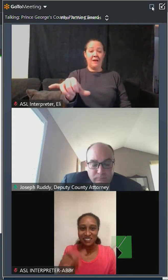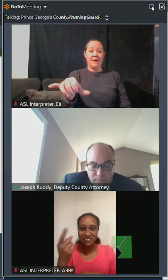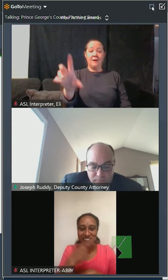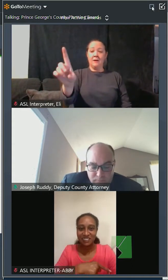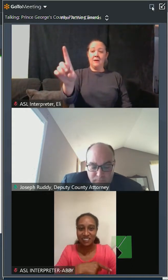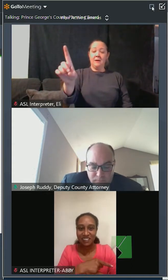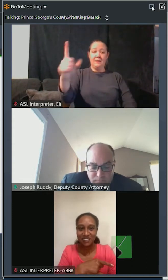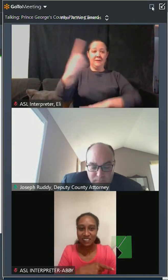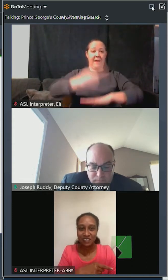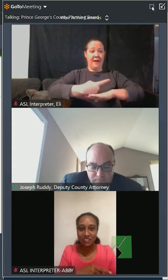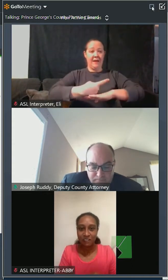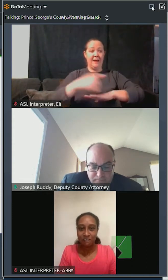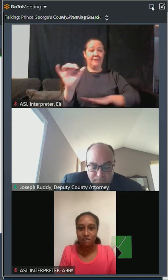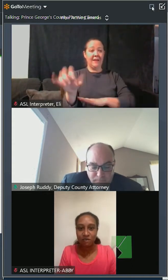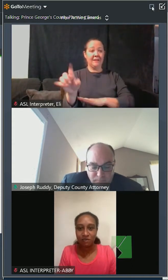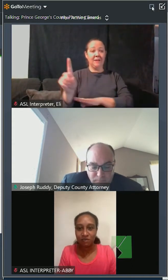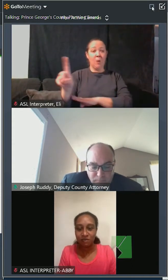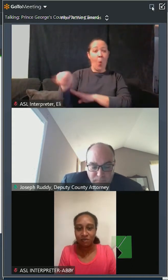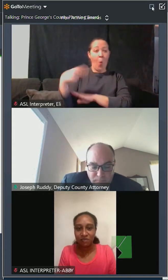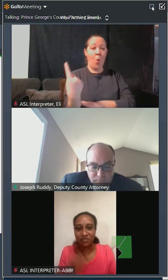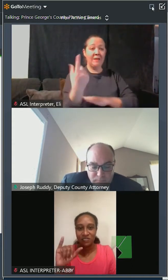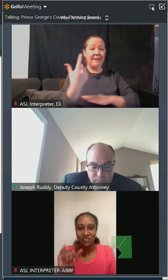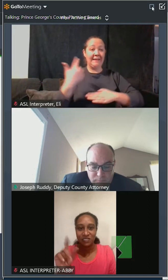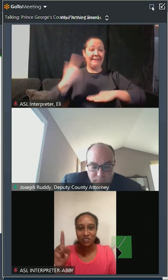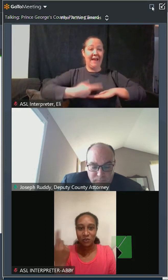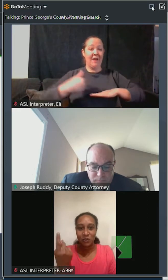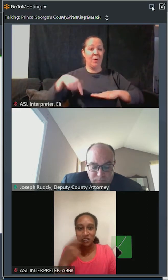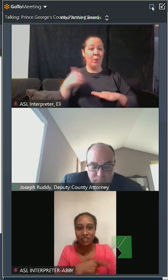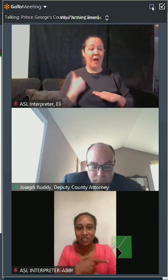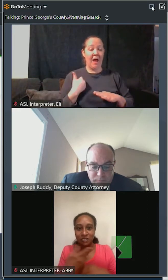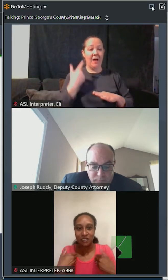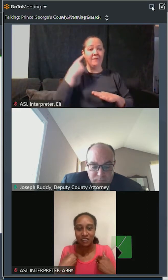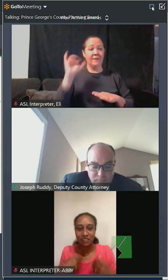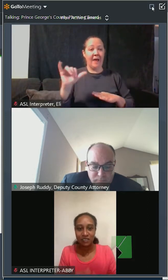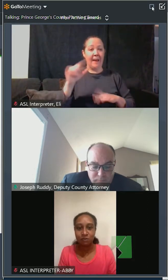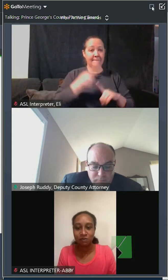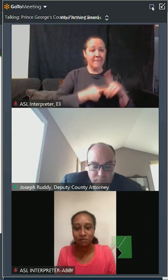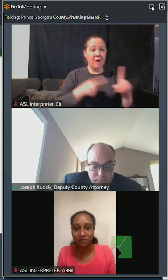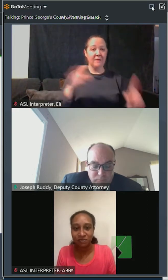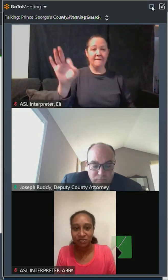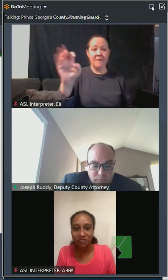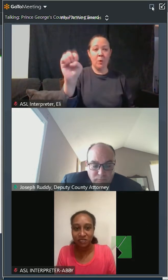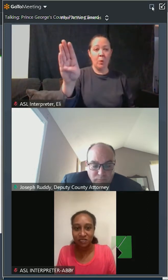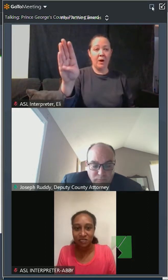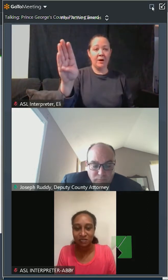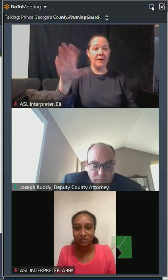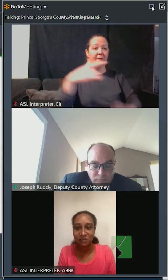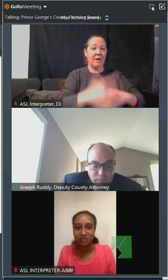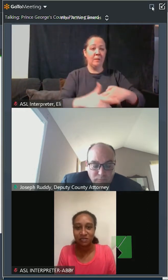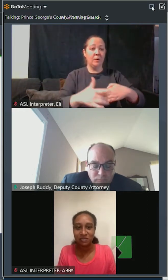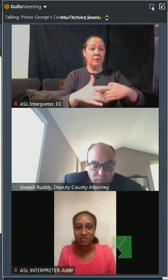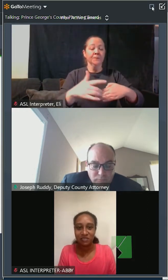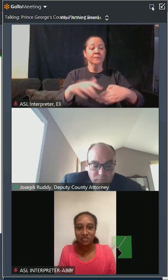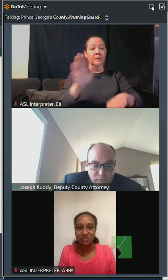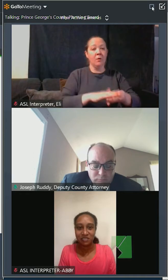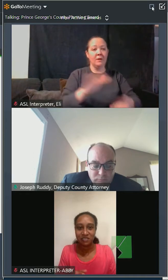that is the only day in February where we have an extra opening for something of this magnitude. So I don't